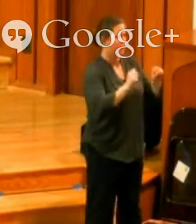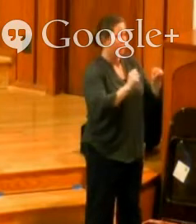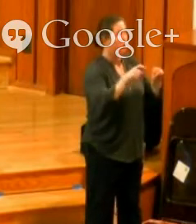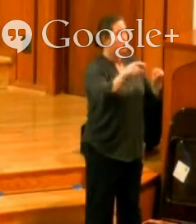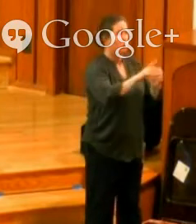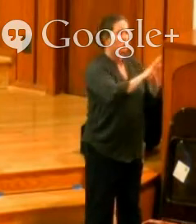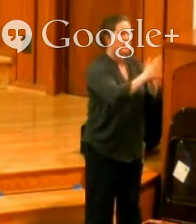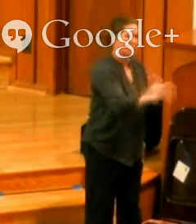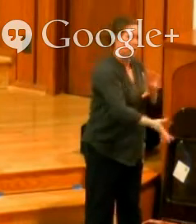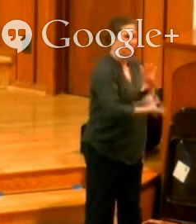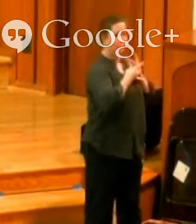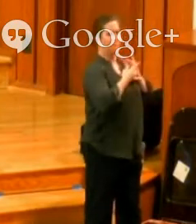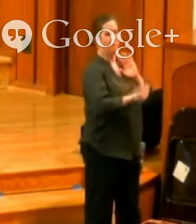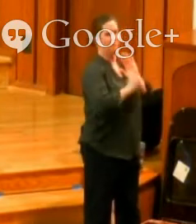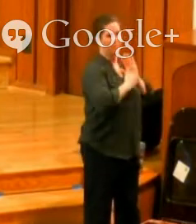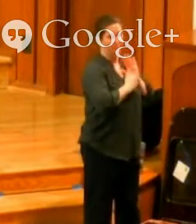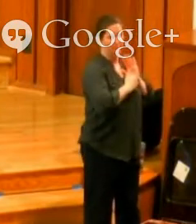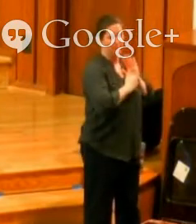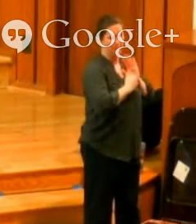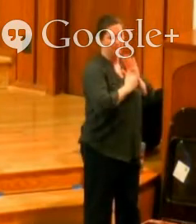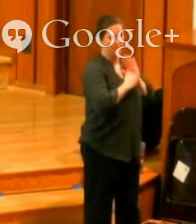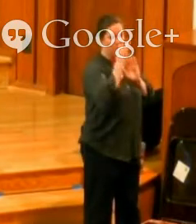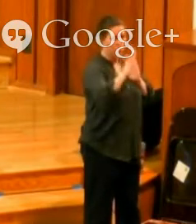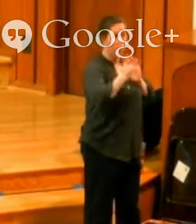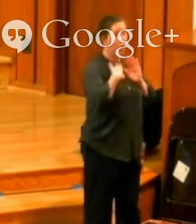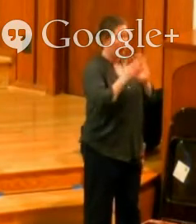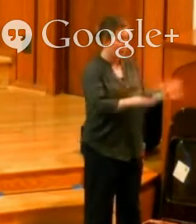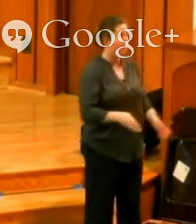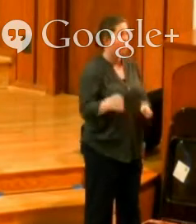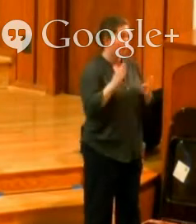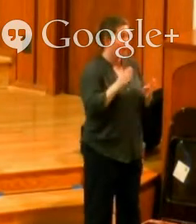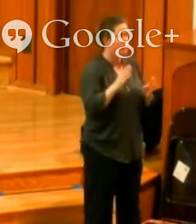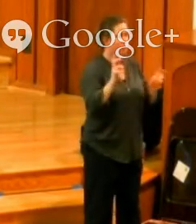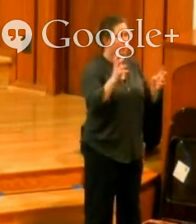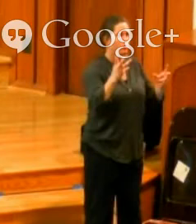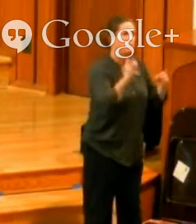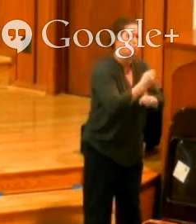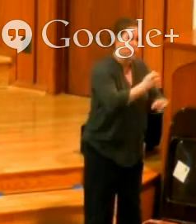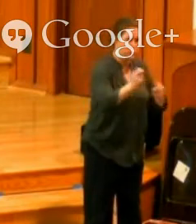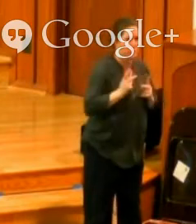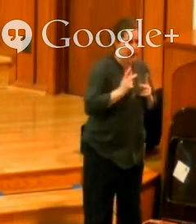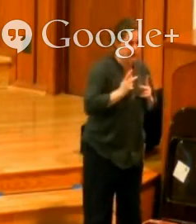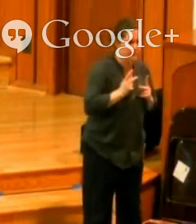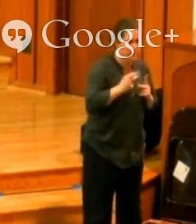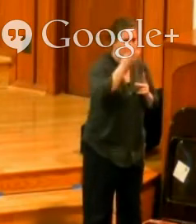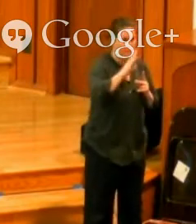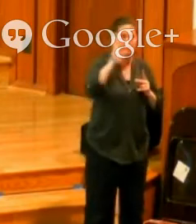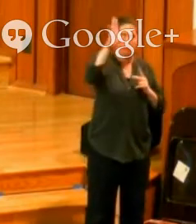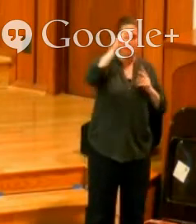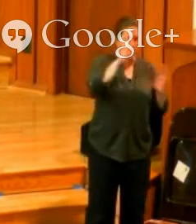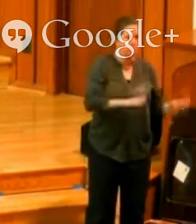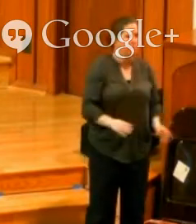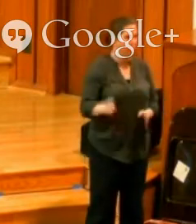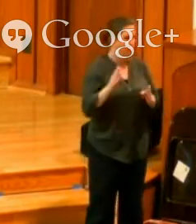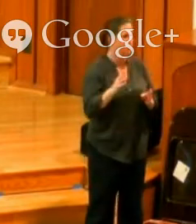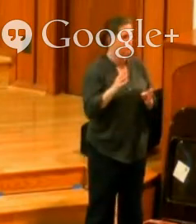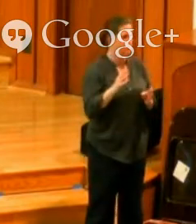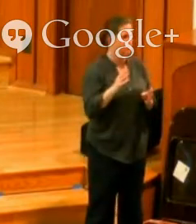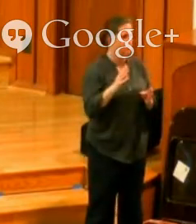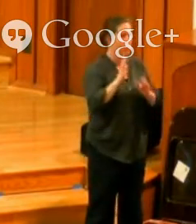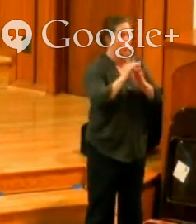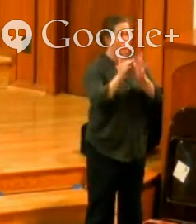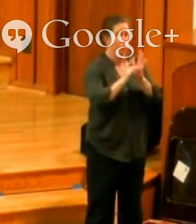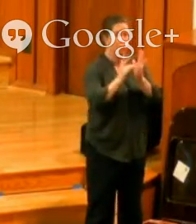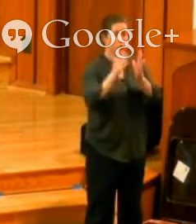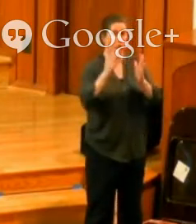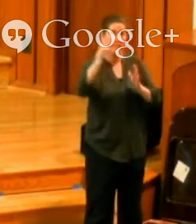that? Amen. So God has a plan to win us back. And that's God's plan. His plan is to send Jesus with his